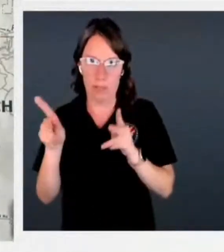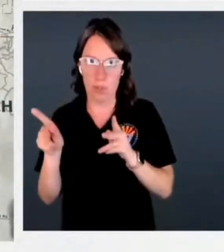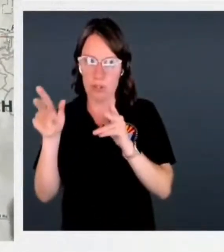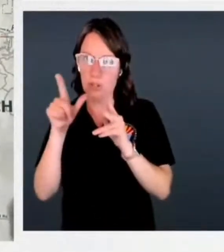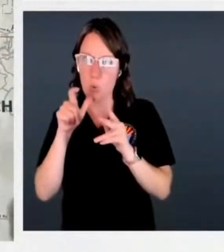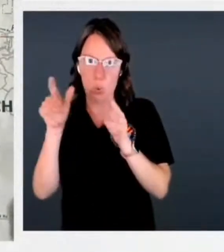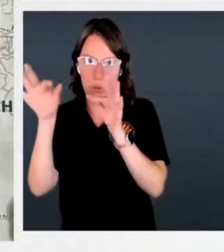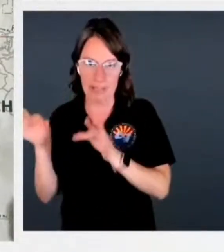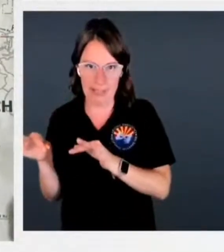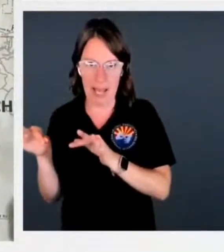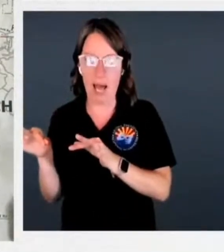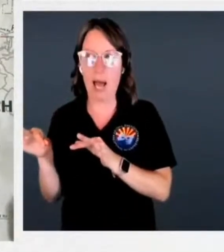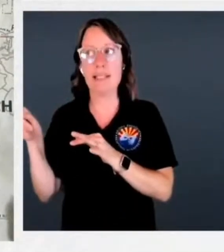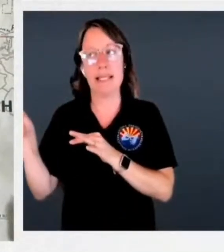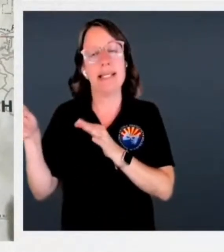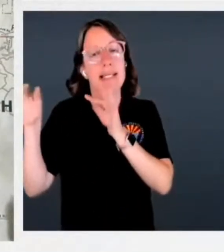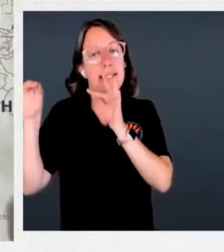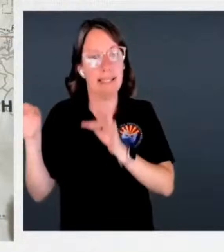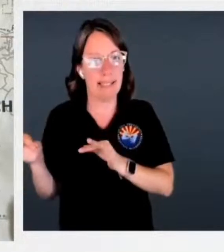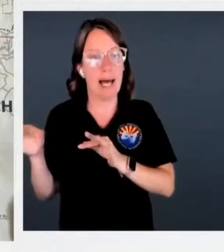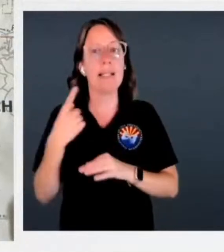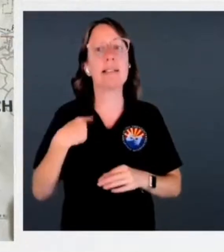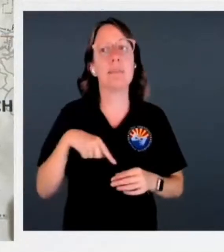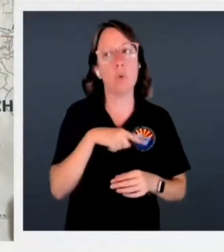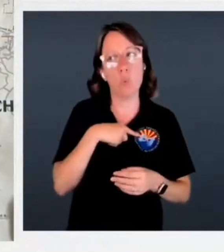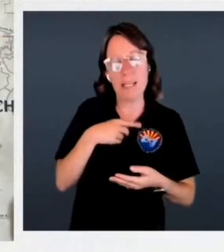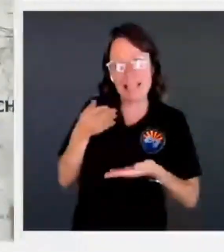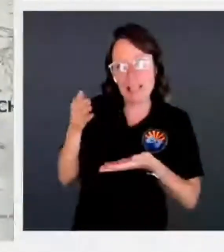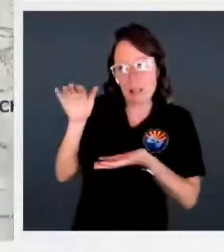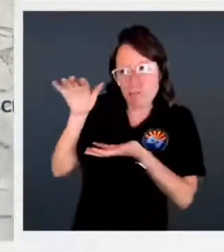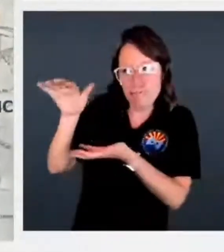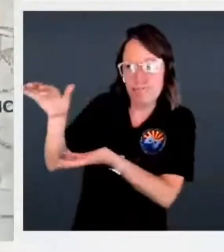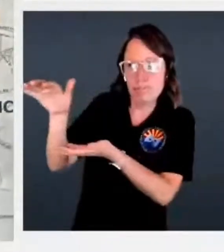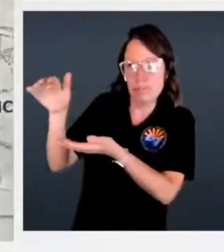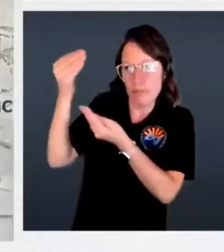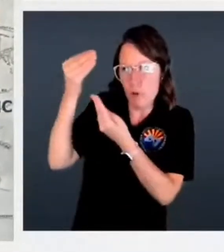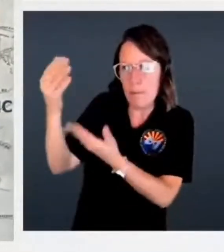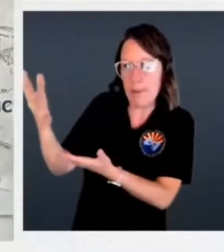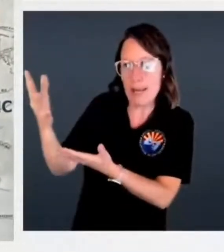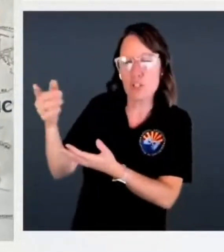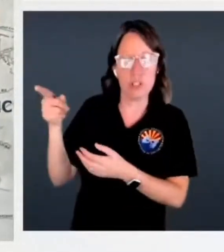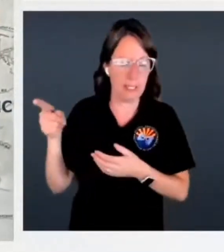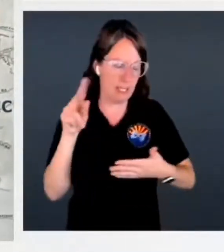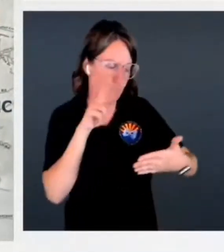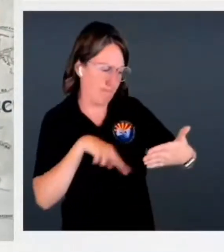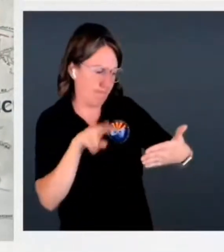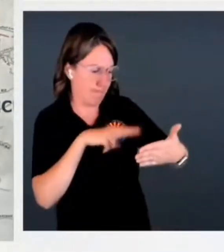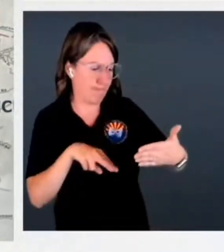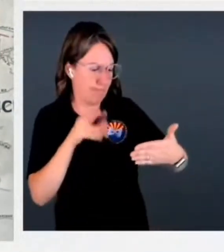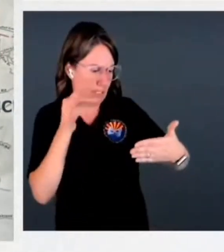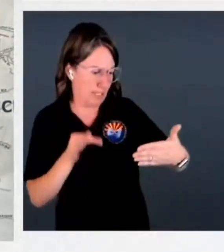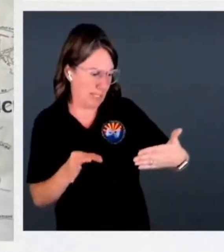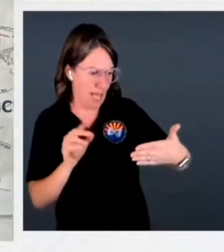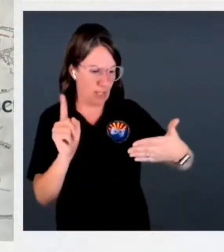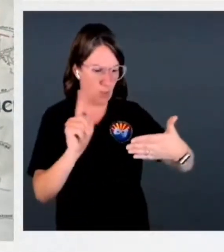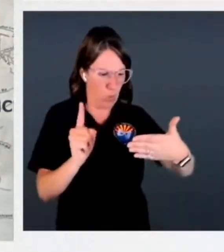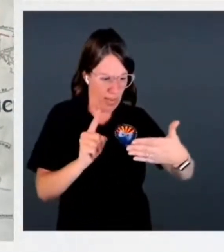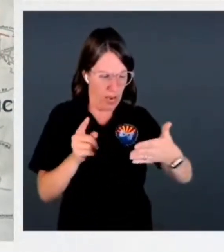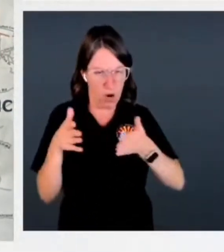can use to make the best choices in order to push an evacuation as far as population, roads, and